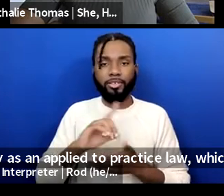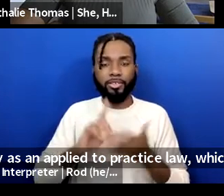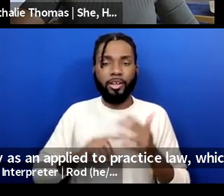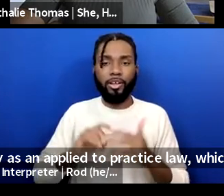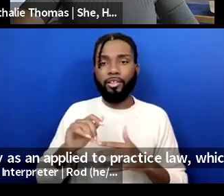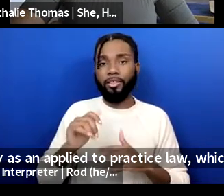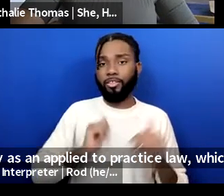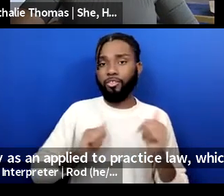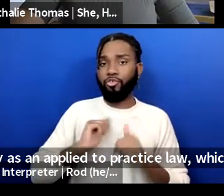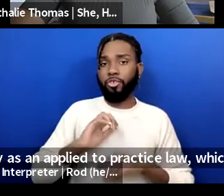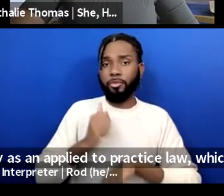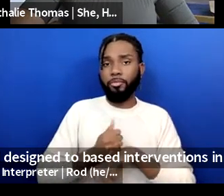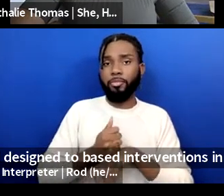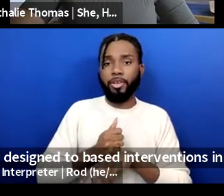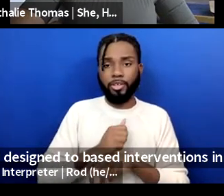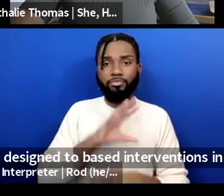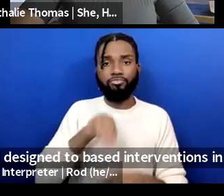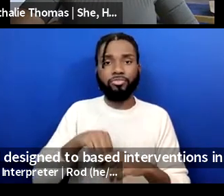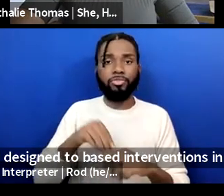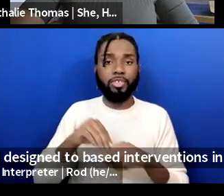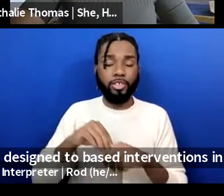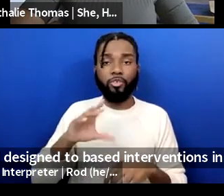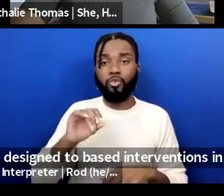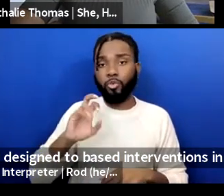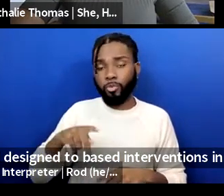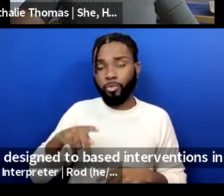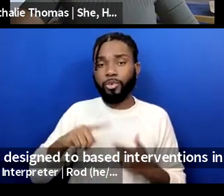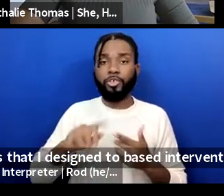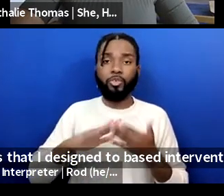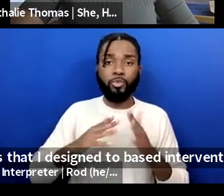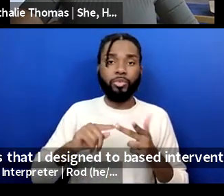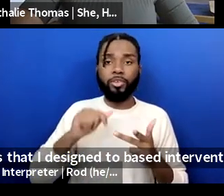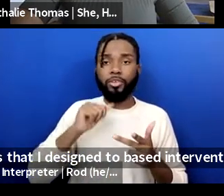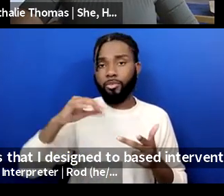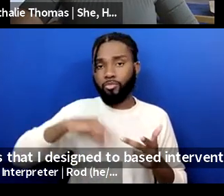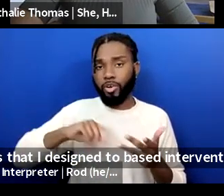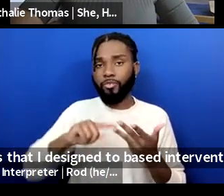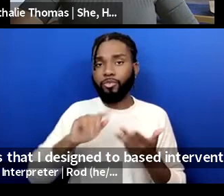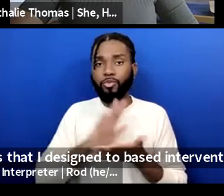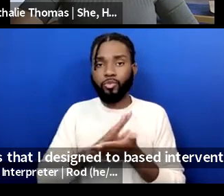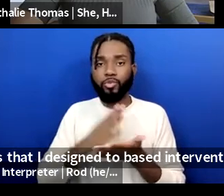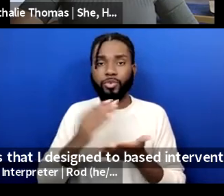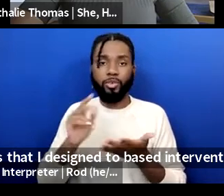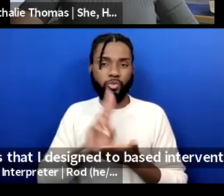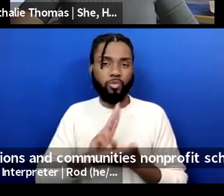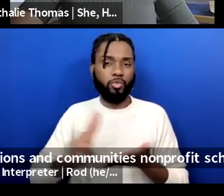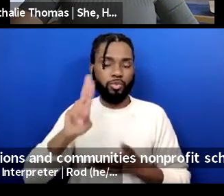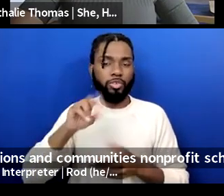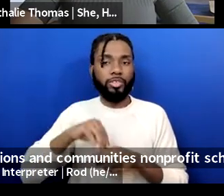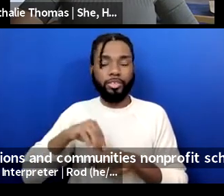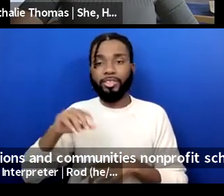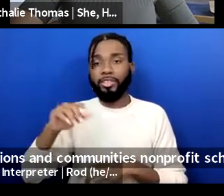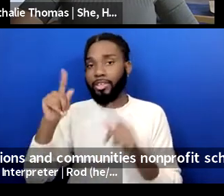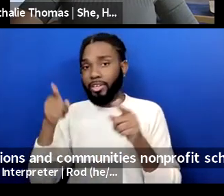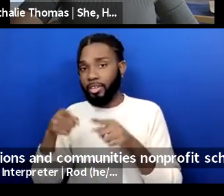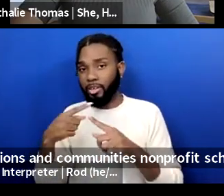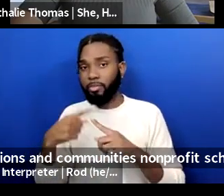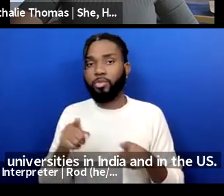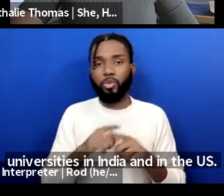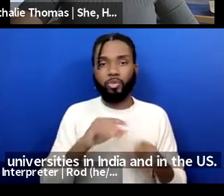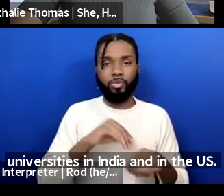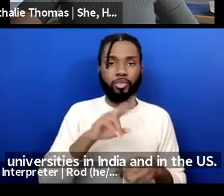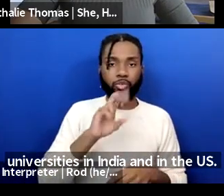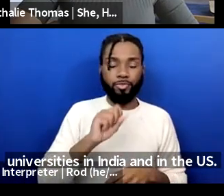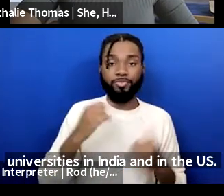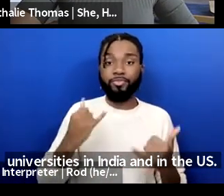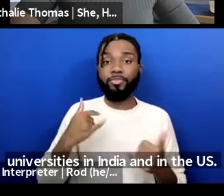interventions in corporations and communities, nonprofits, schools, and universities in India and in the US. Currently,